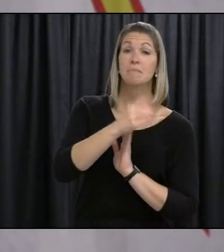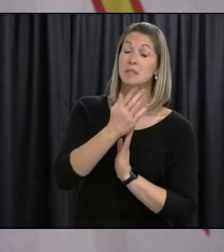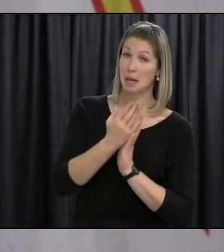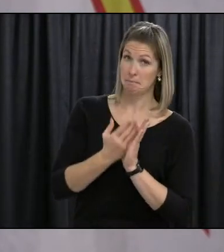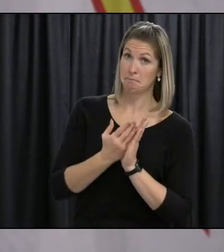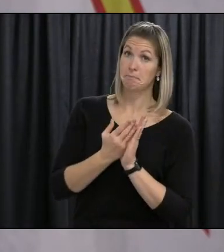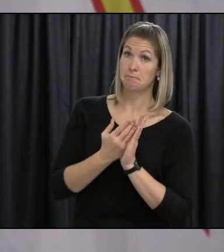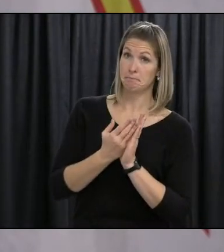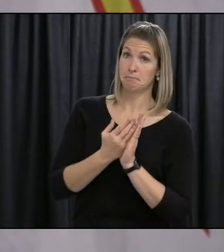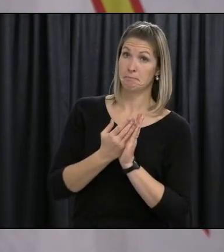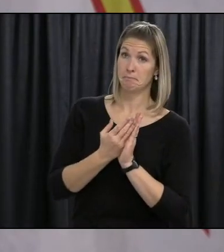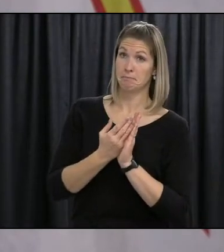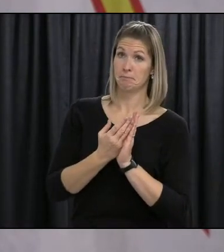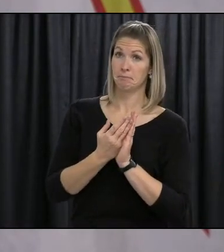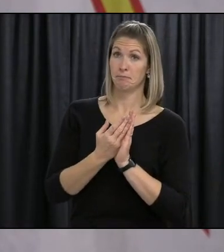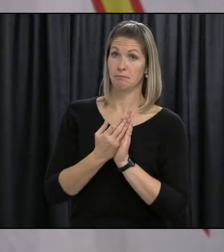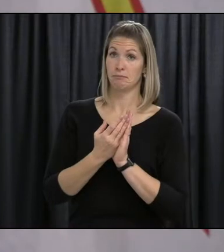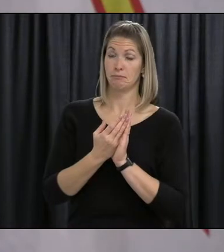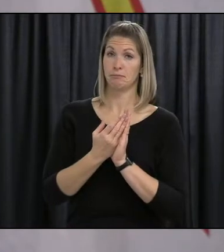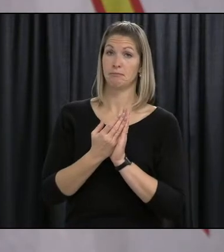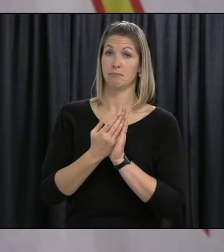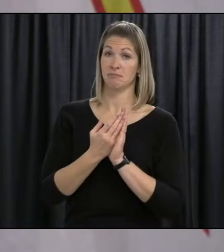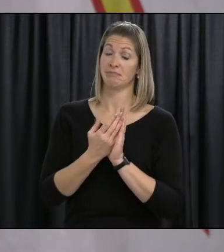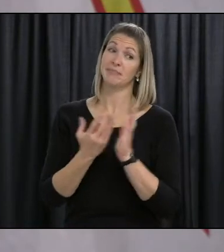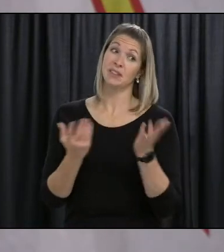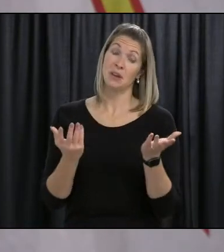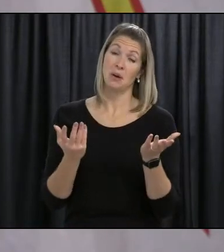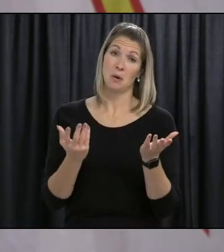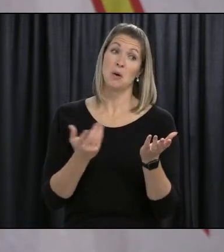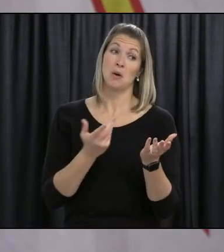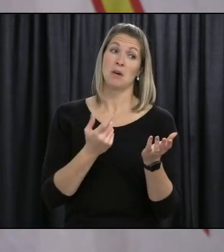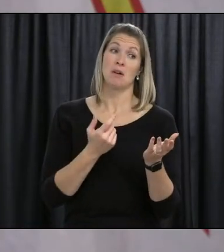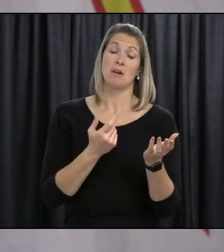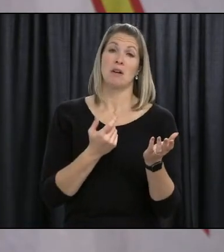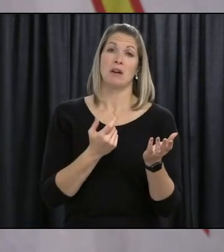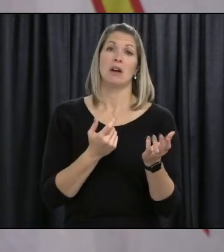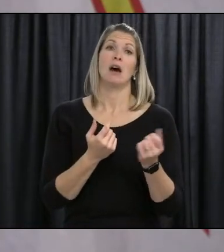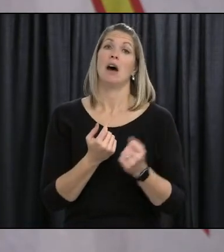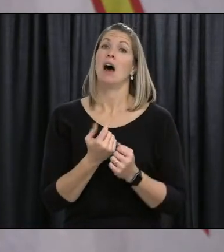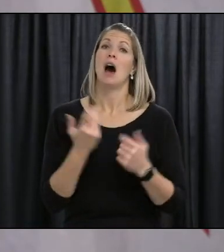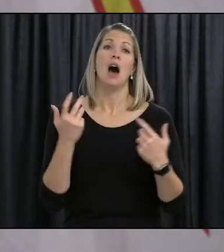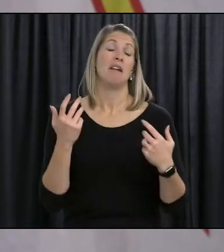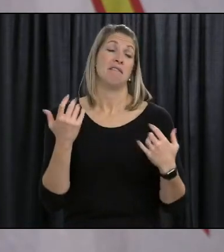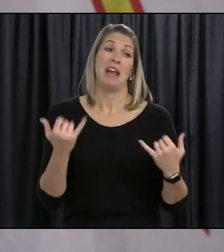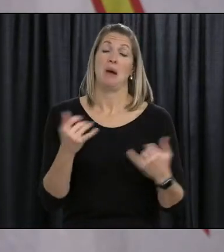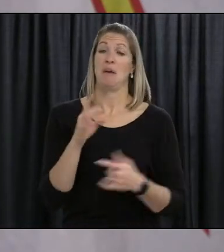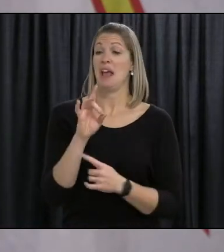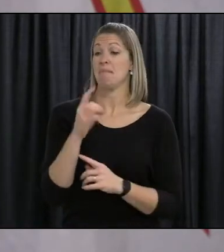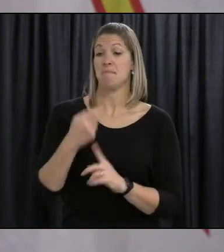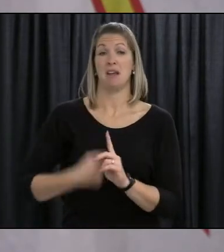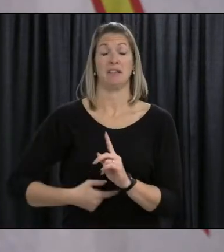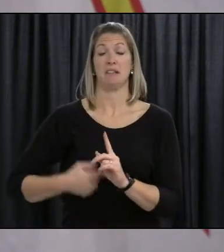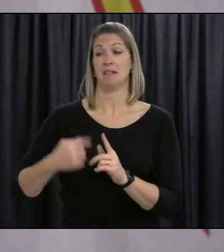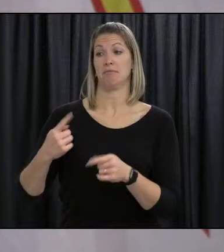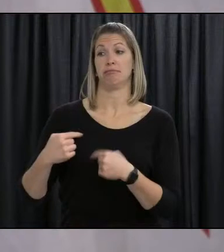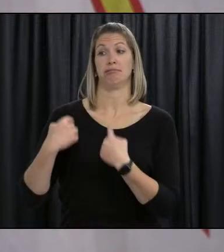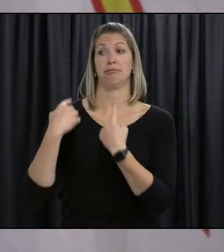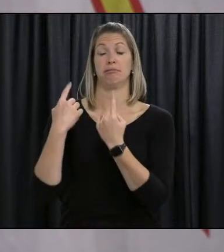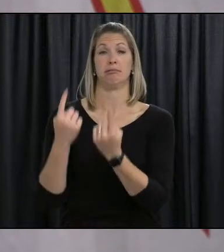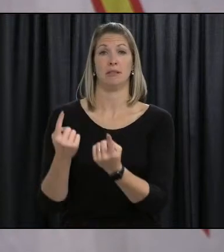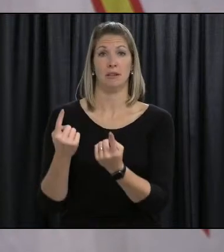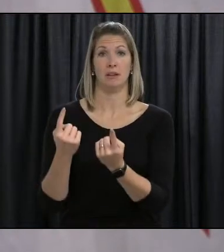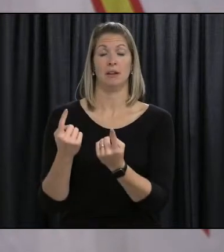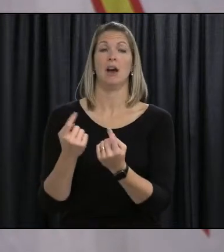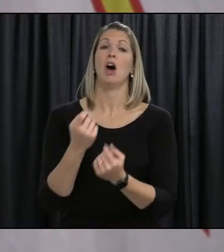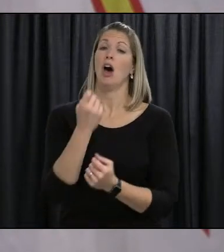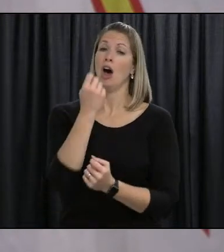place. And so I think that's something we have to consider. And we're many months into this now, and we understand